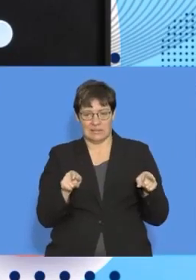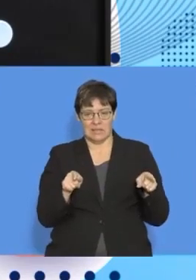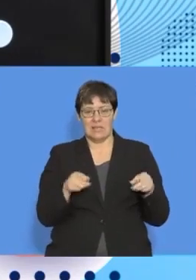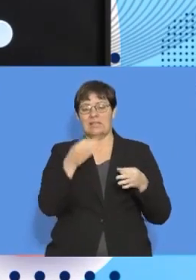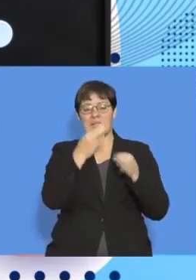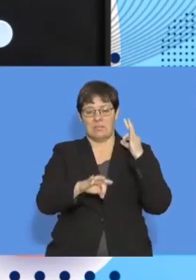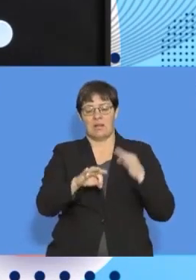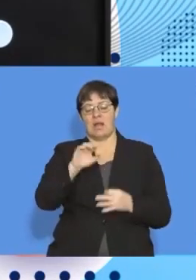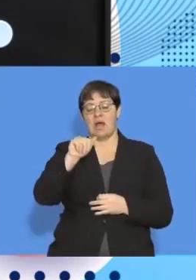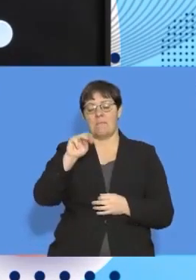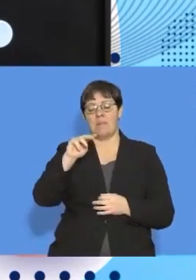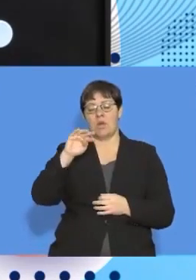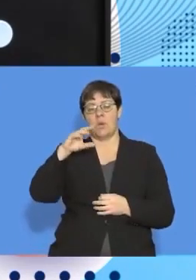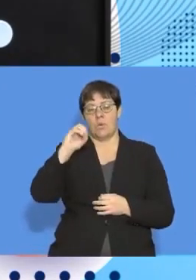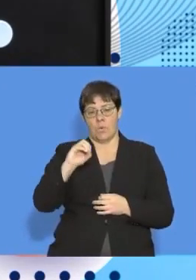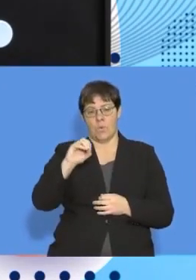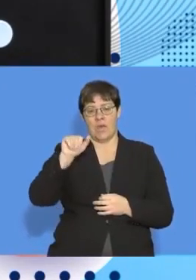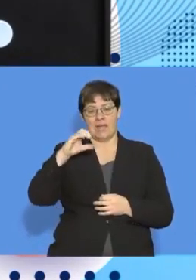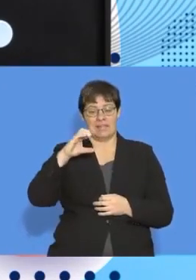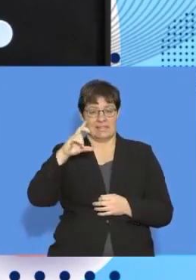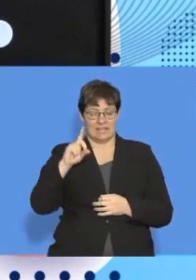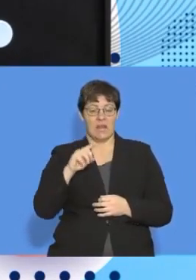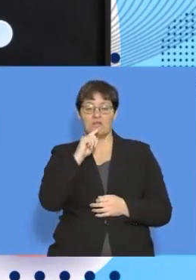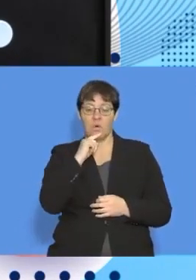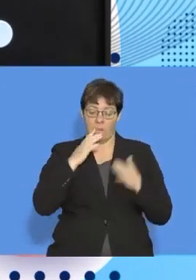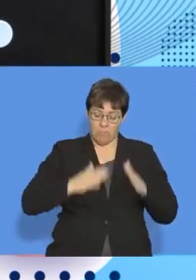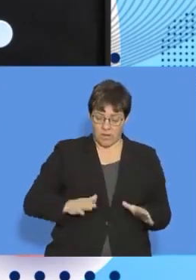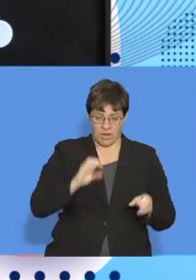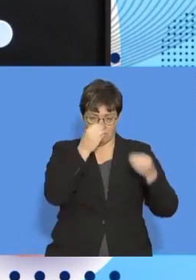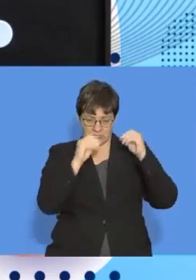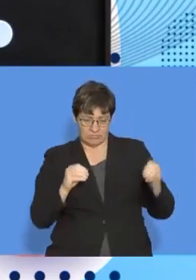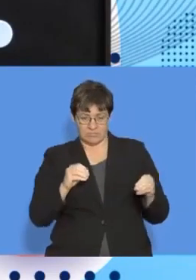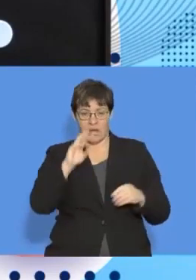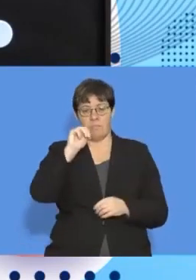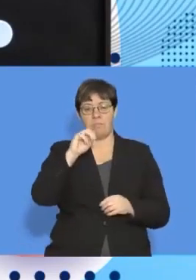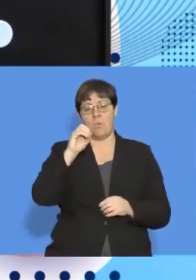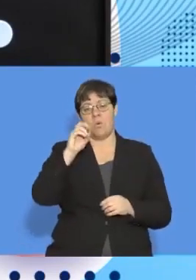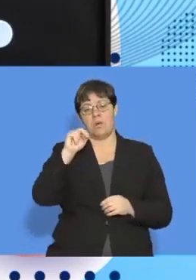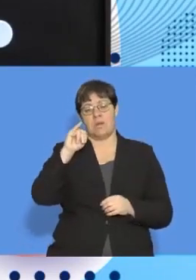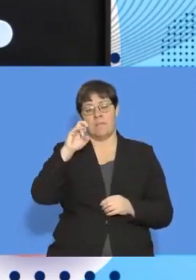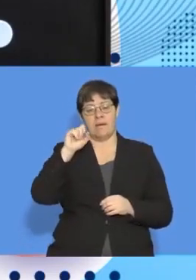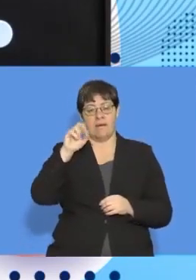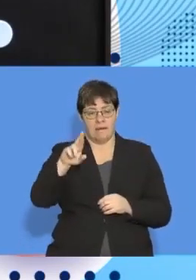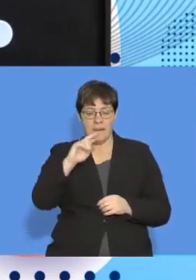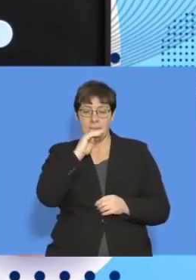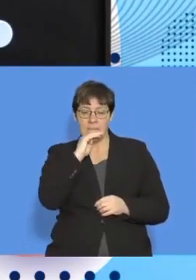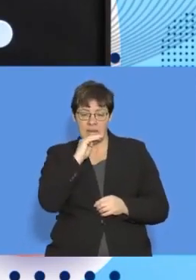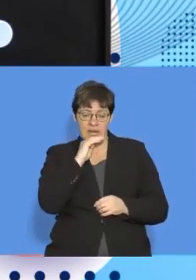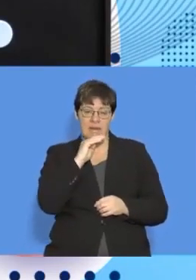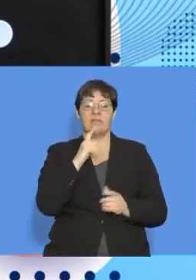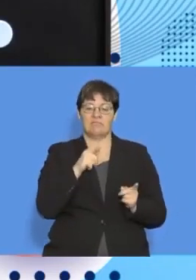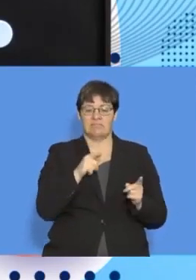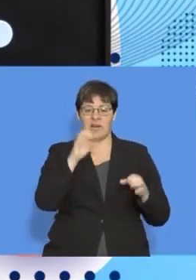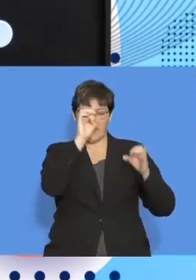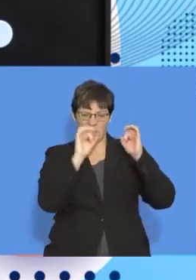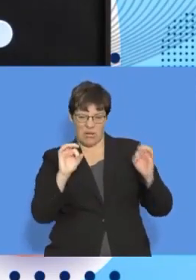simple amino acids. So the body breaks these down into the simple monomers or basic building blocks, which are amino acids, and